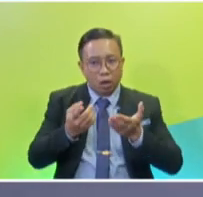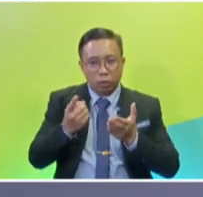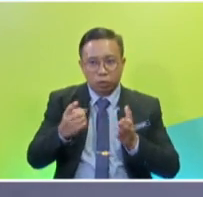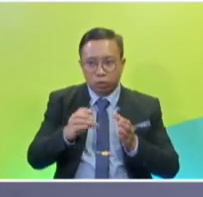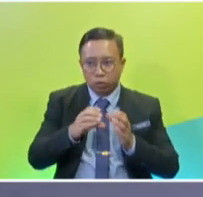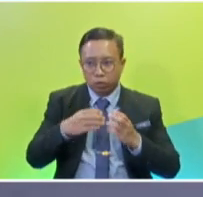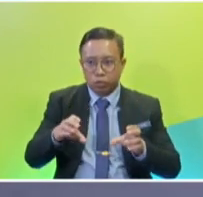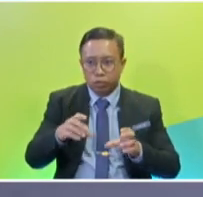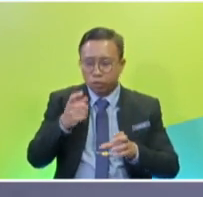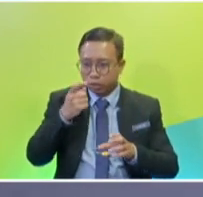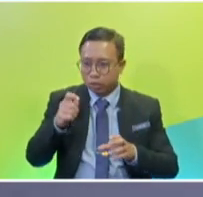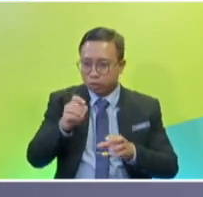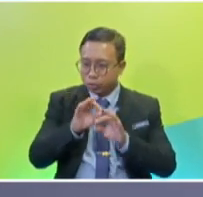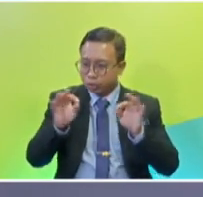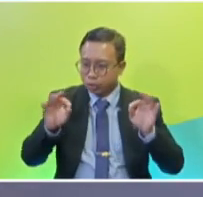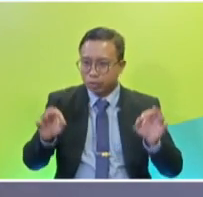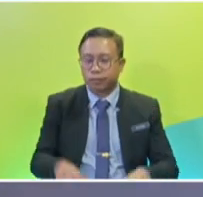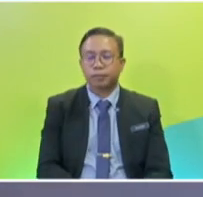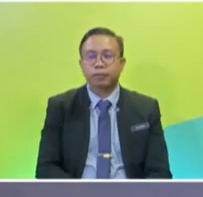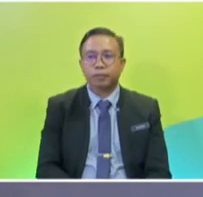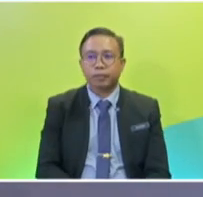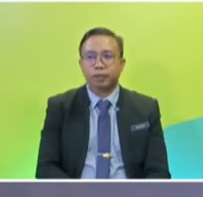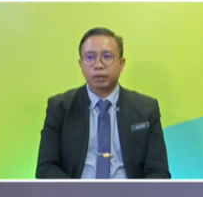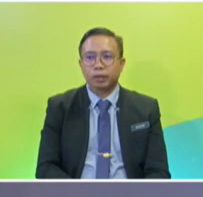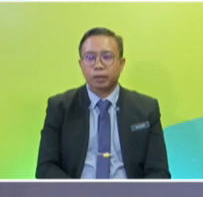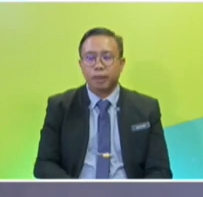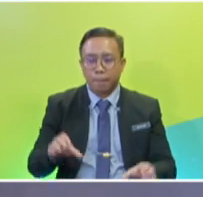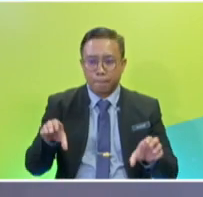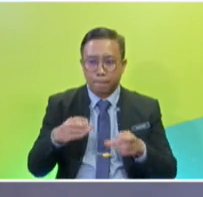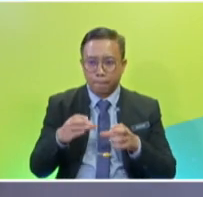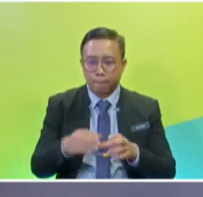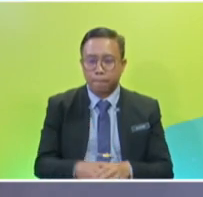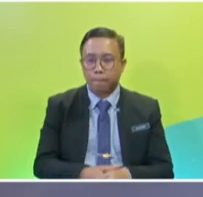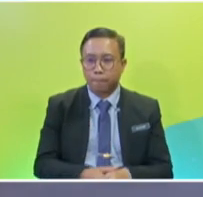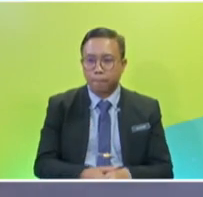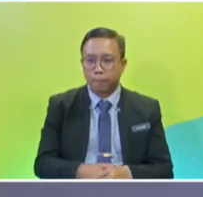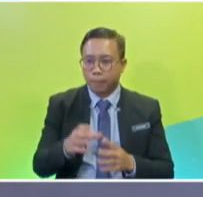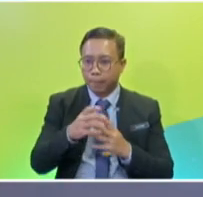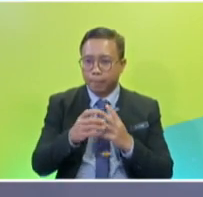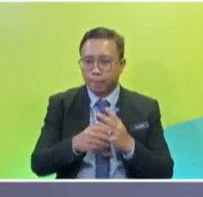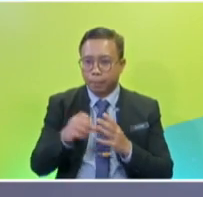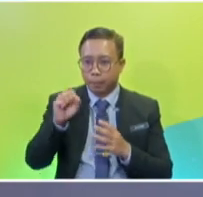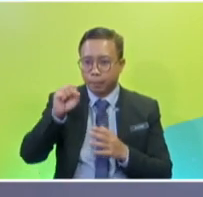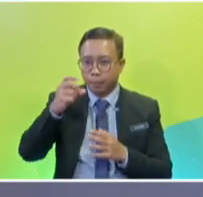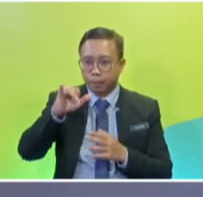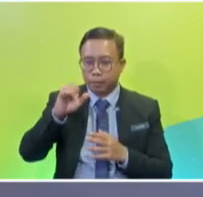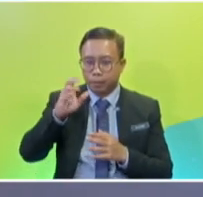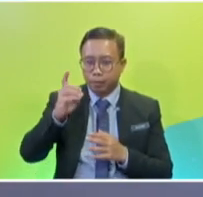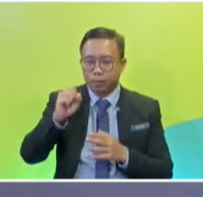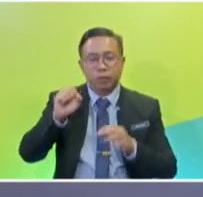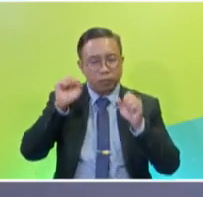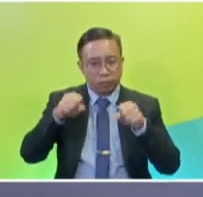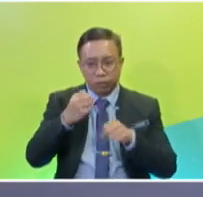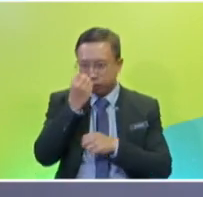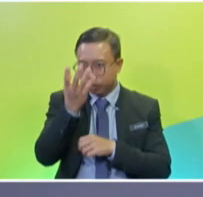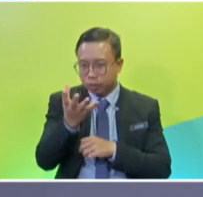sentence, topic sentence? Anyone? Can I just make a... Can I choose Shida then? Shida, can you tell me